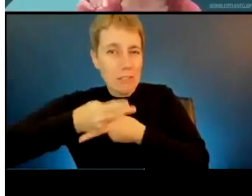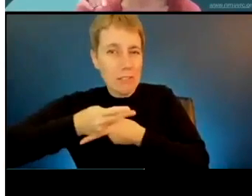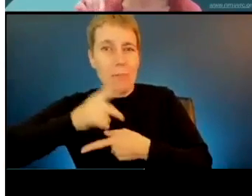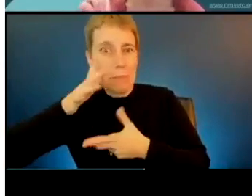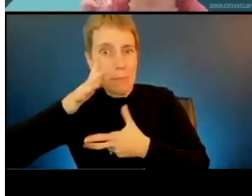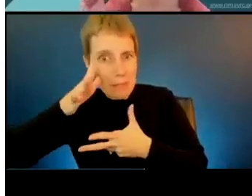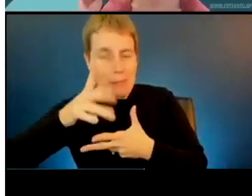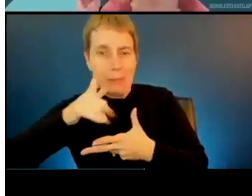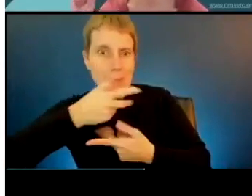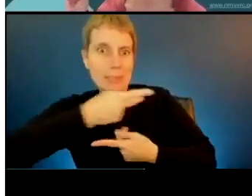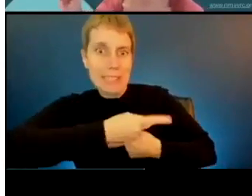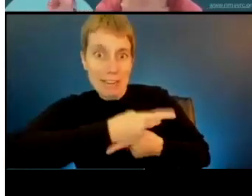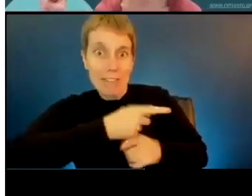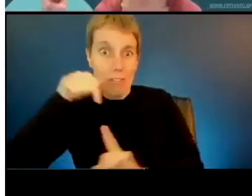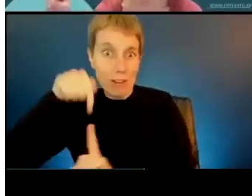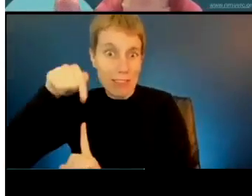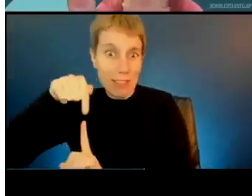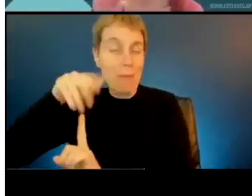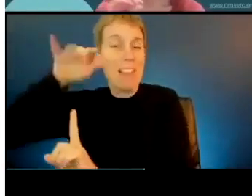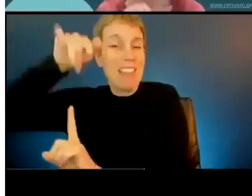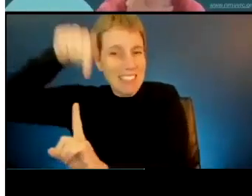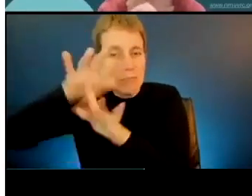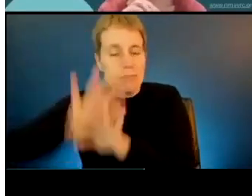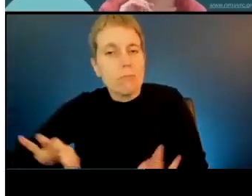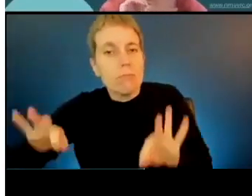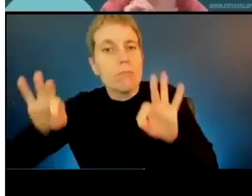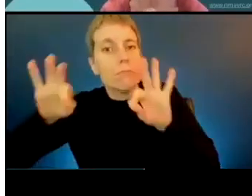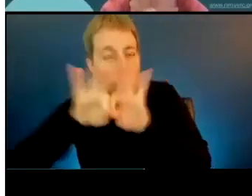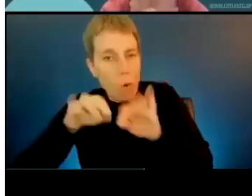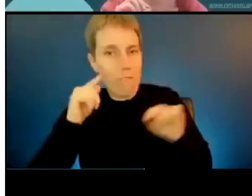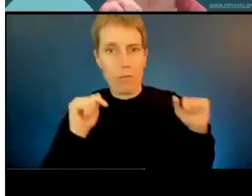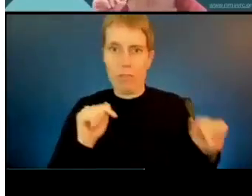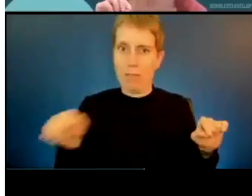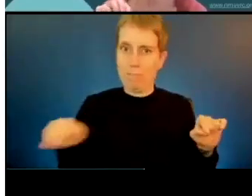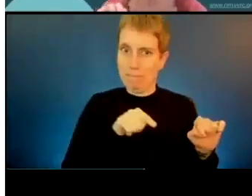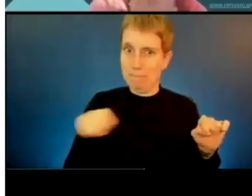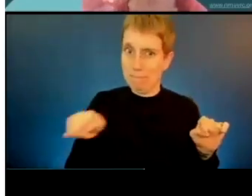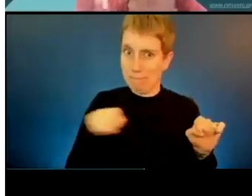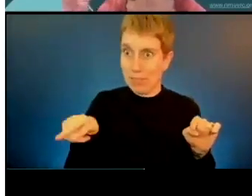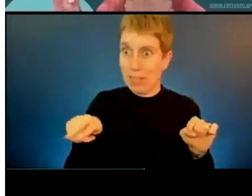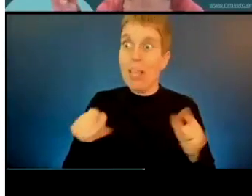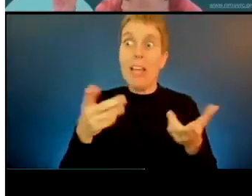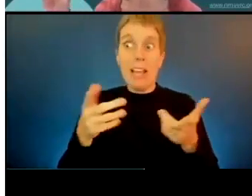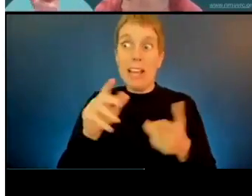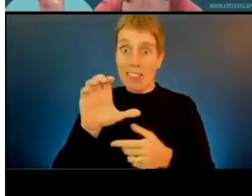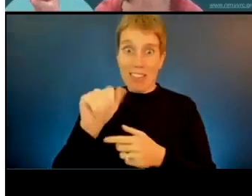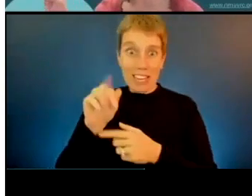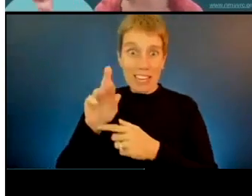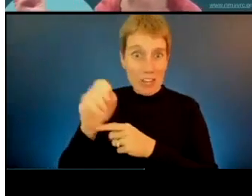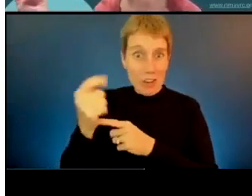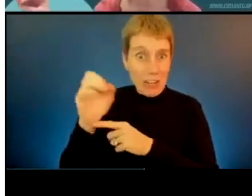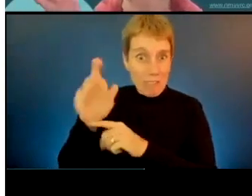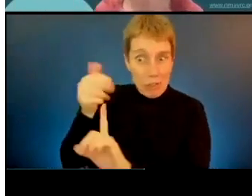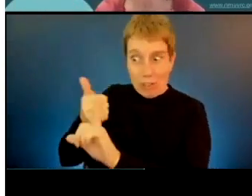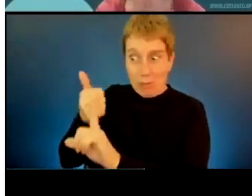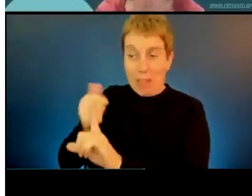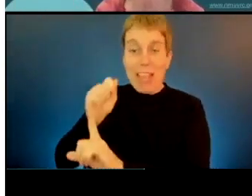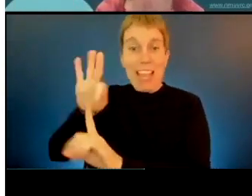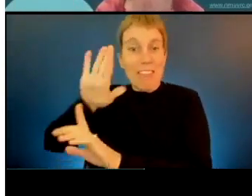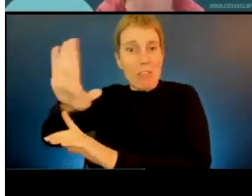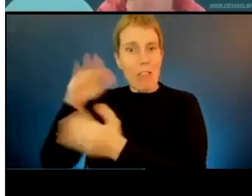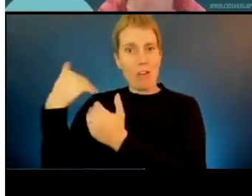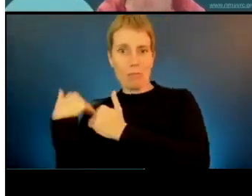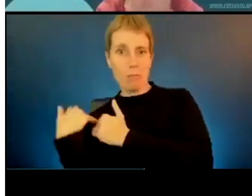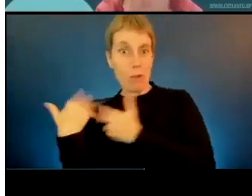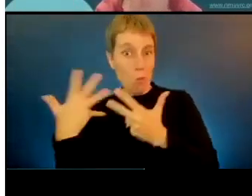that a caregiver who may be a first responder, kids are going to be very, very sensitive and attuned and concerned about their caregiver, even